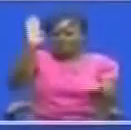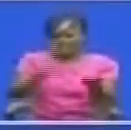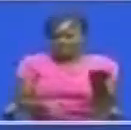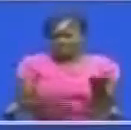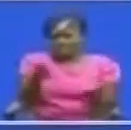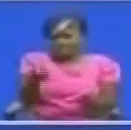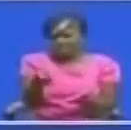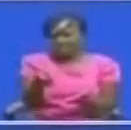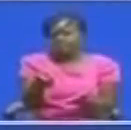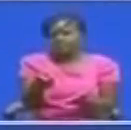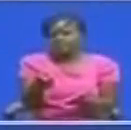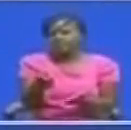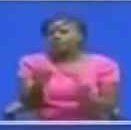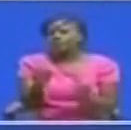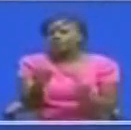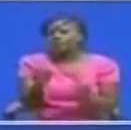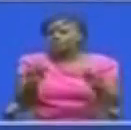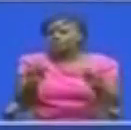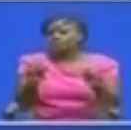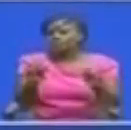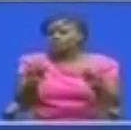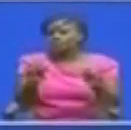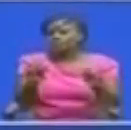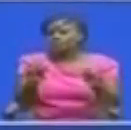think that's one thing to consider.